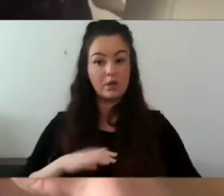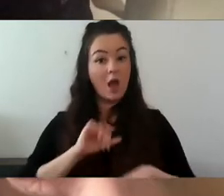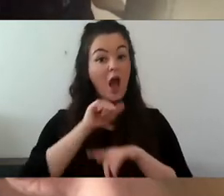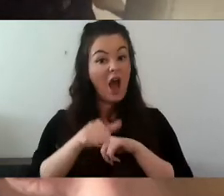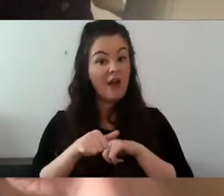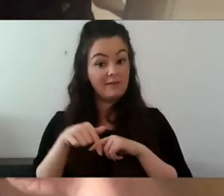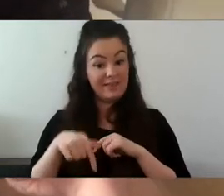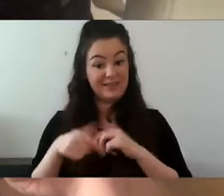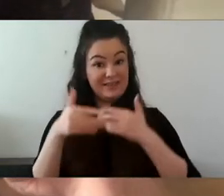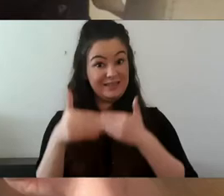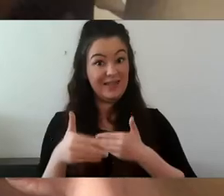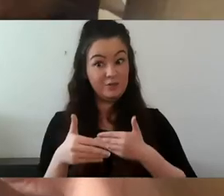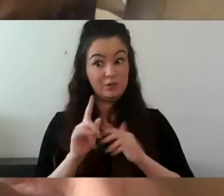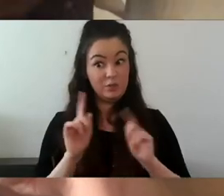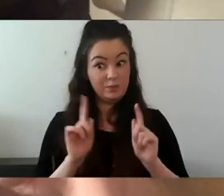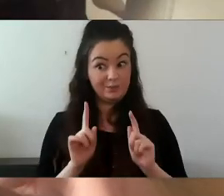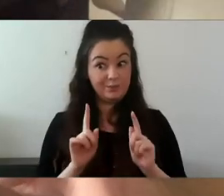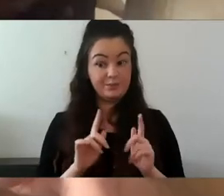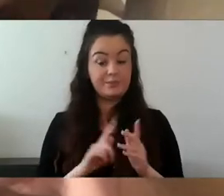is after the session,